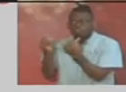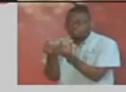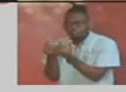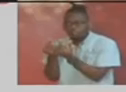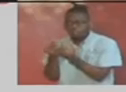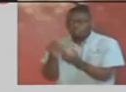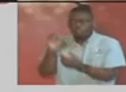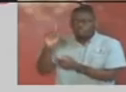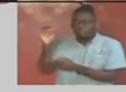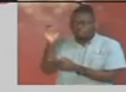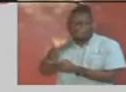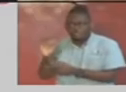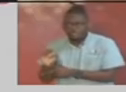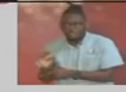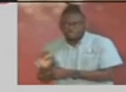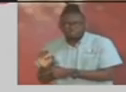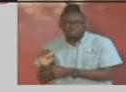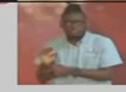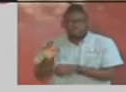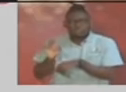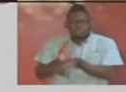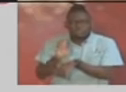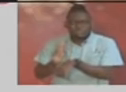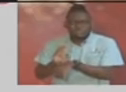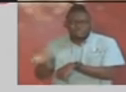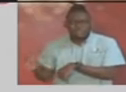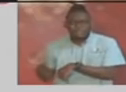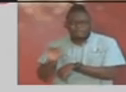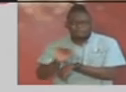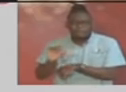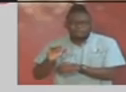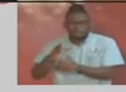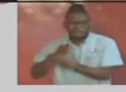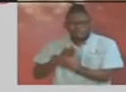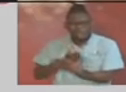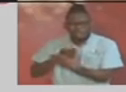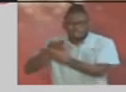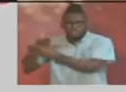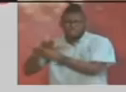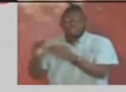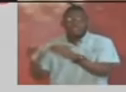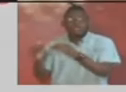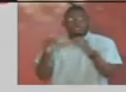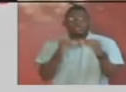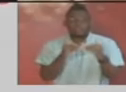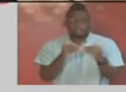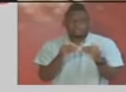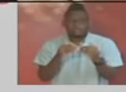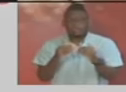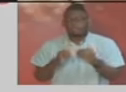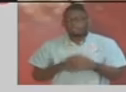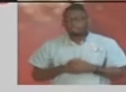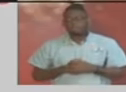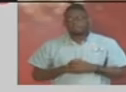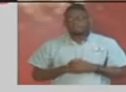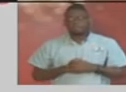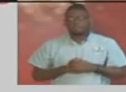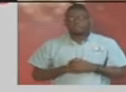and apply them across the board for both Trinidad and Tobago. Of course, there will be collaboration with